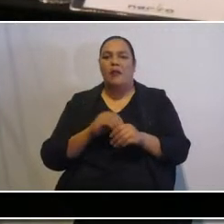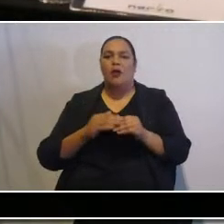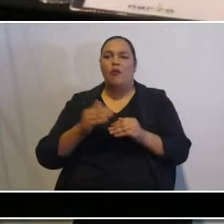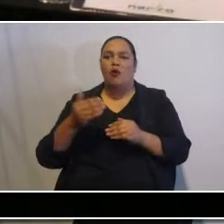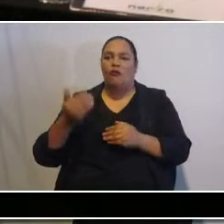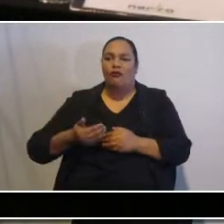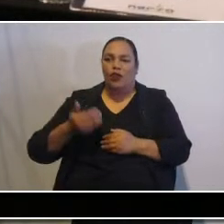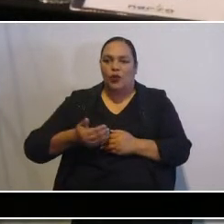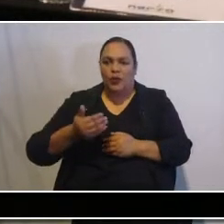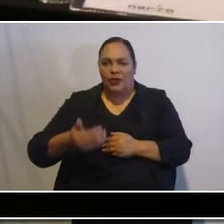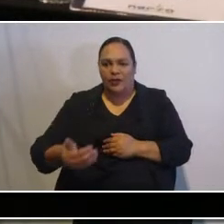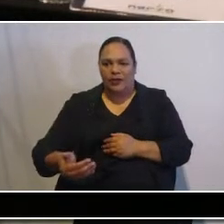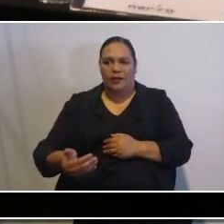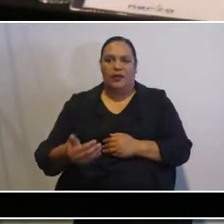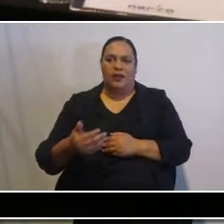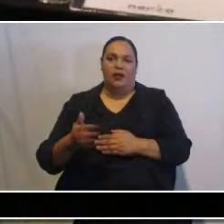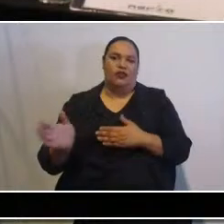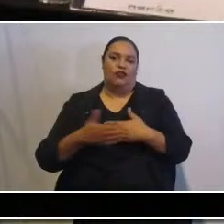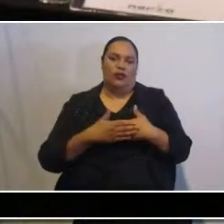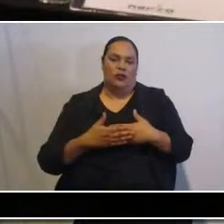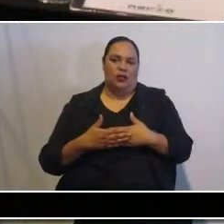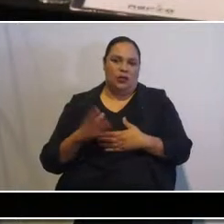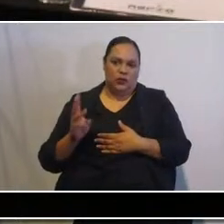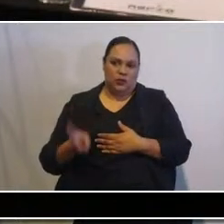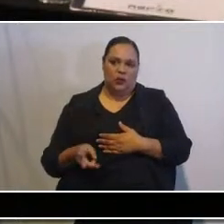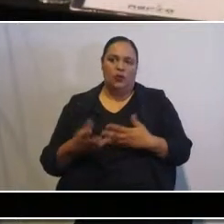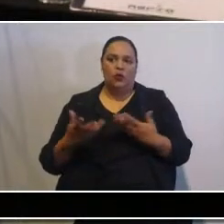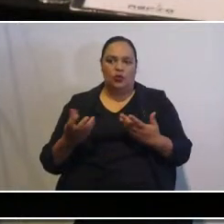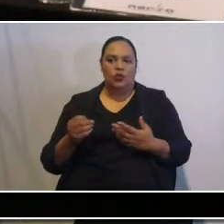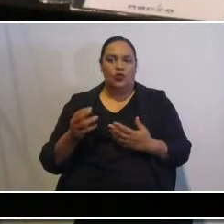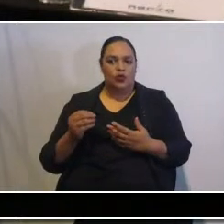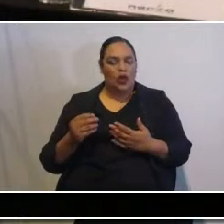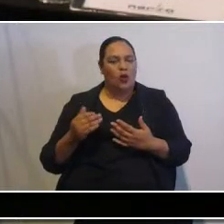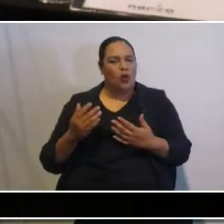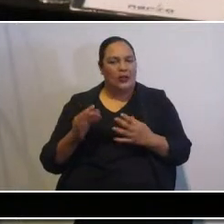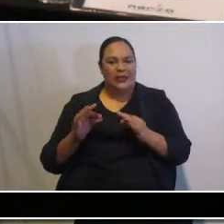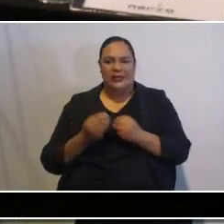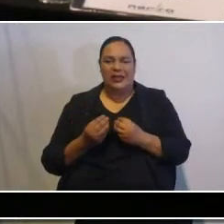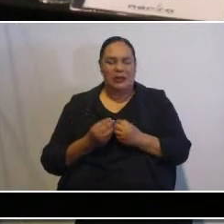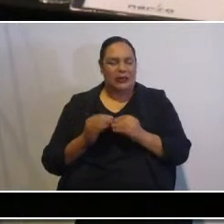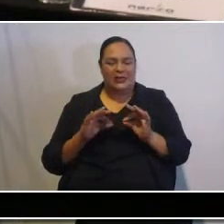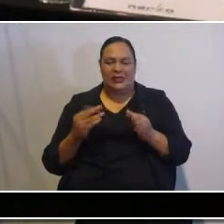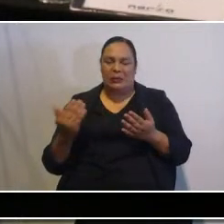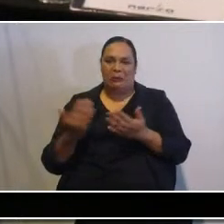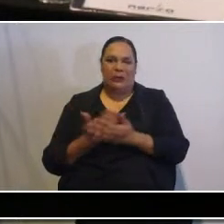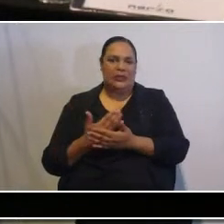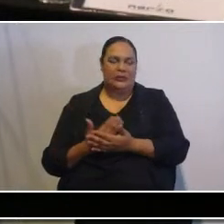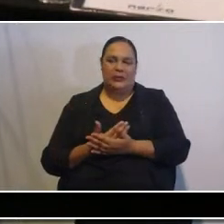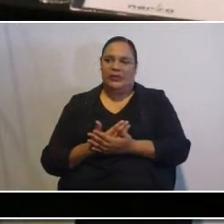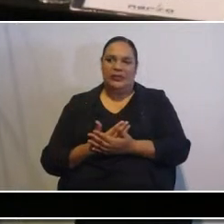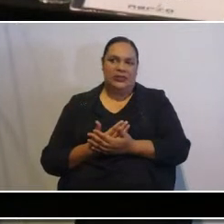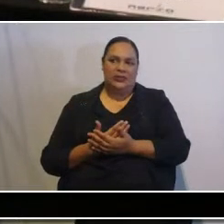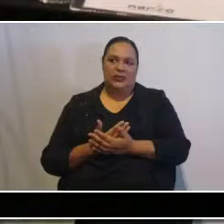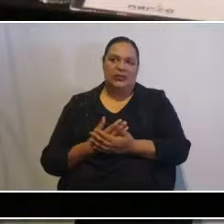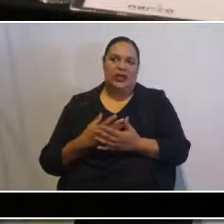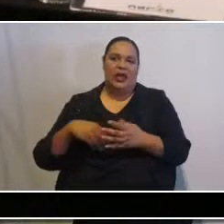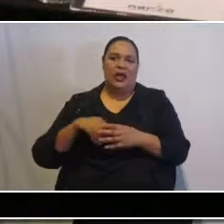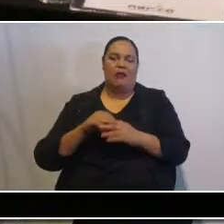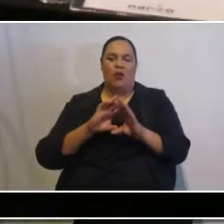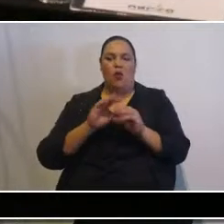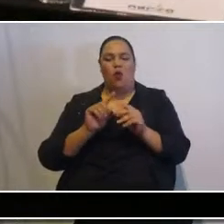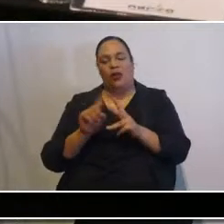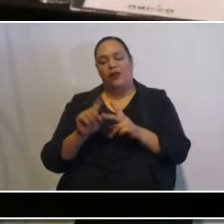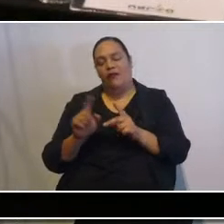frequent shutdown. So there's something is amiss in terms of all these